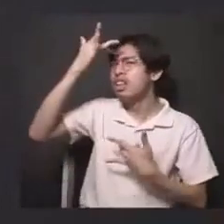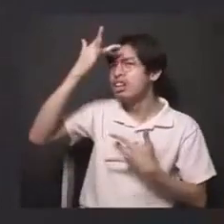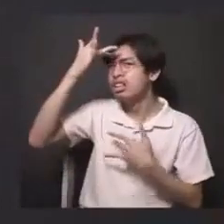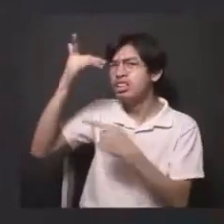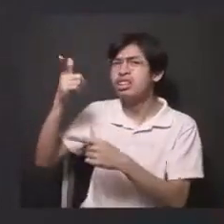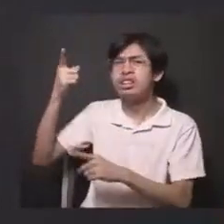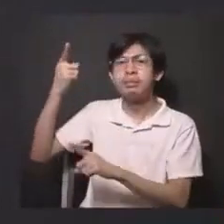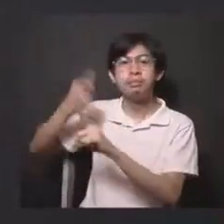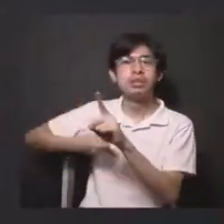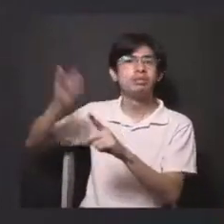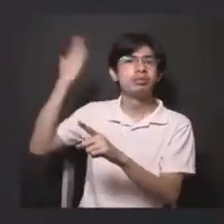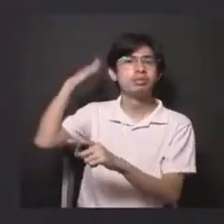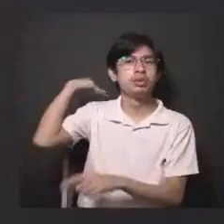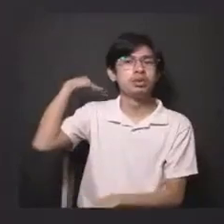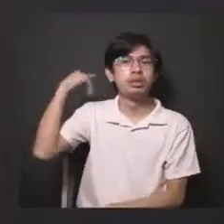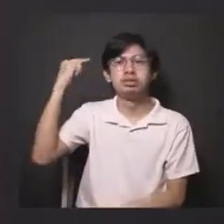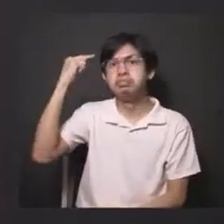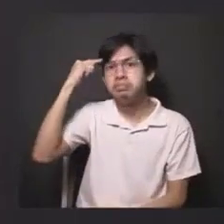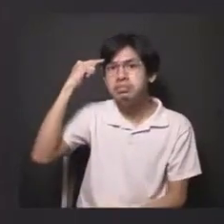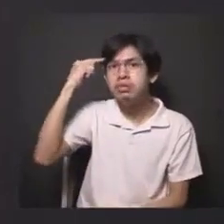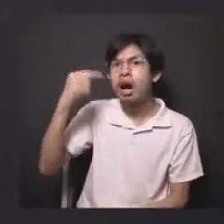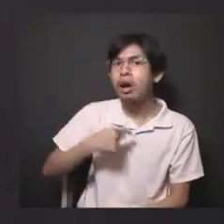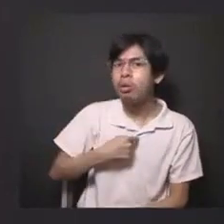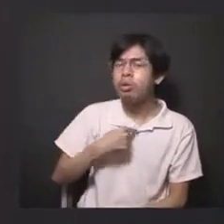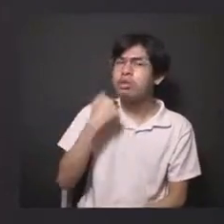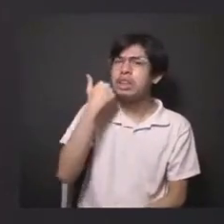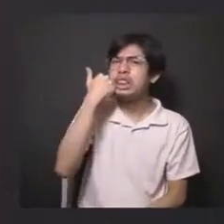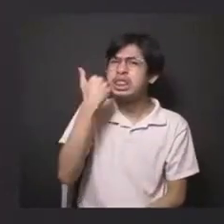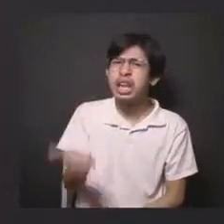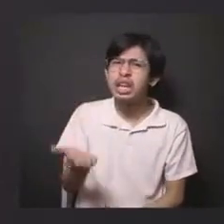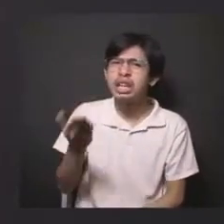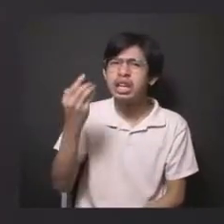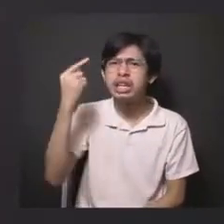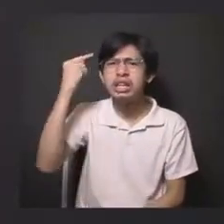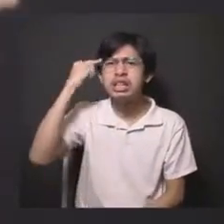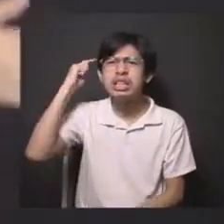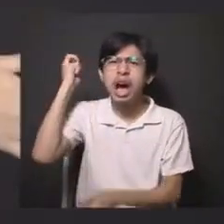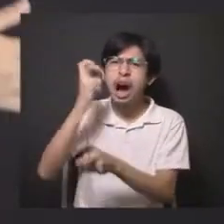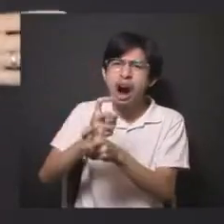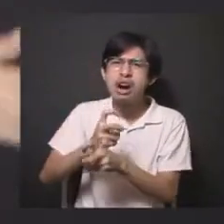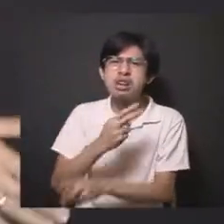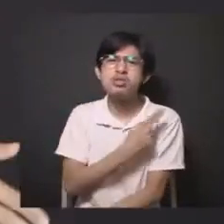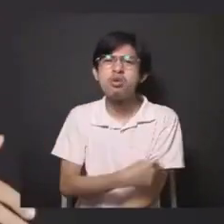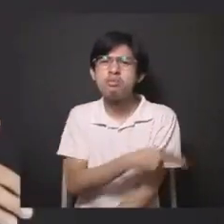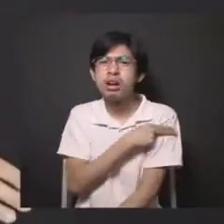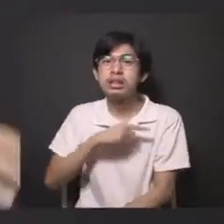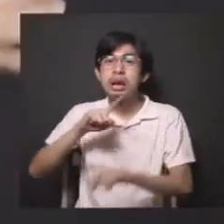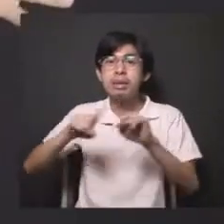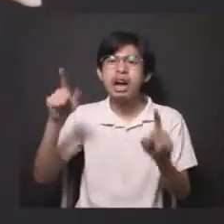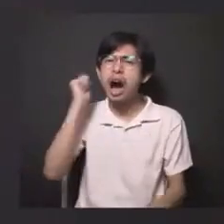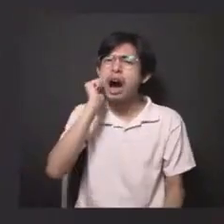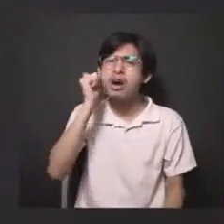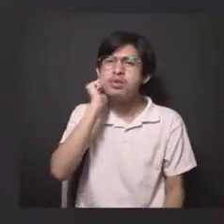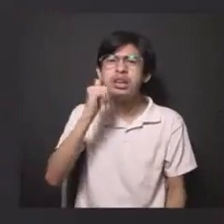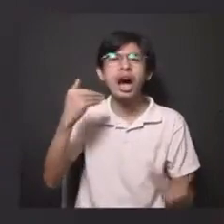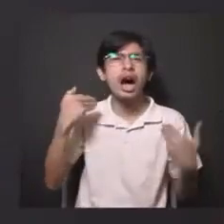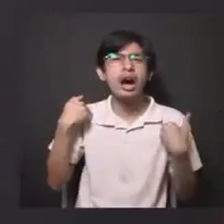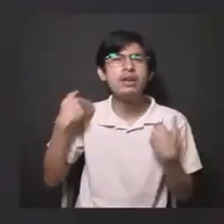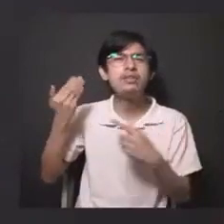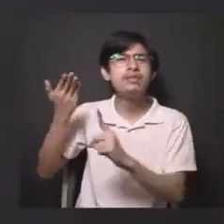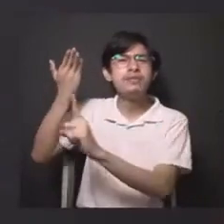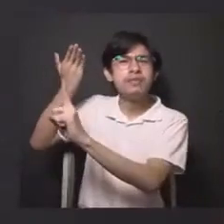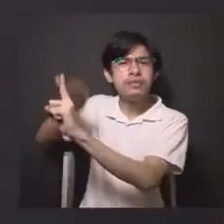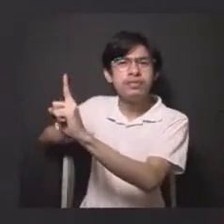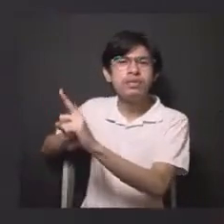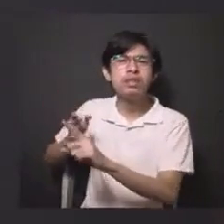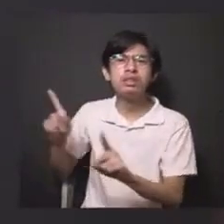thought I was gone and I was such a difficult patient, but every day you were there for me. Oh, I remember